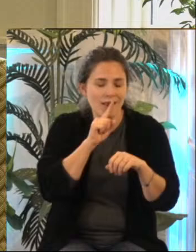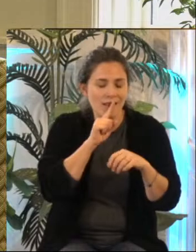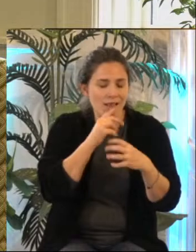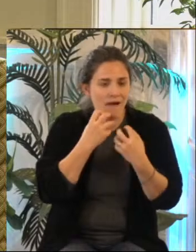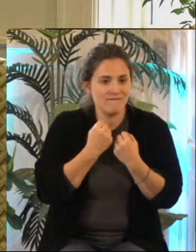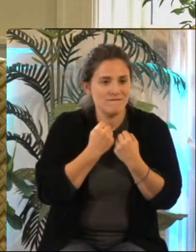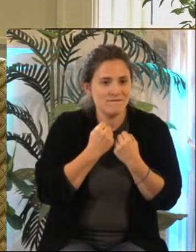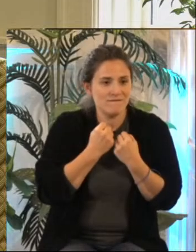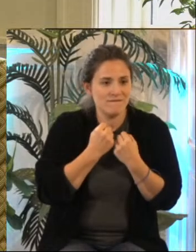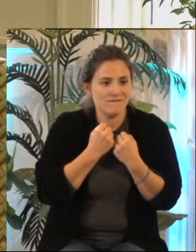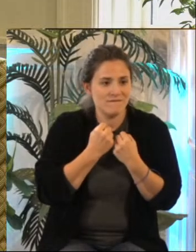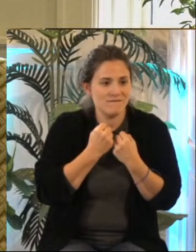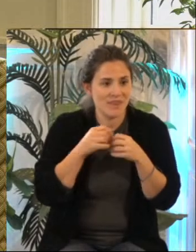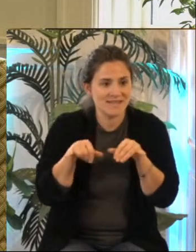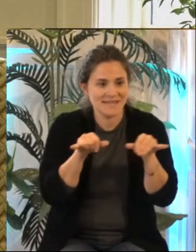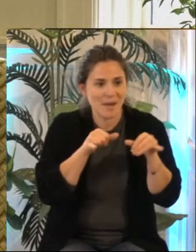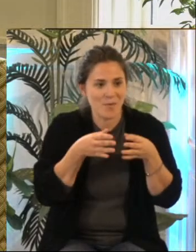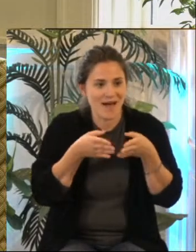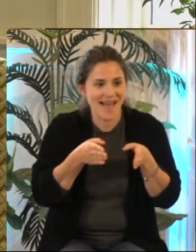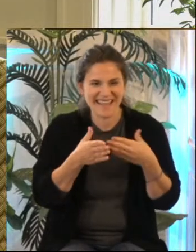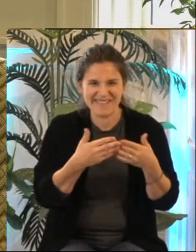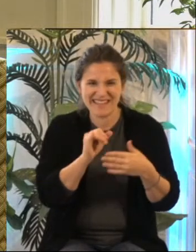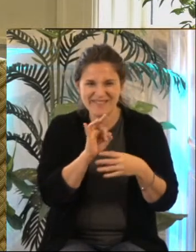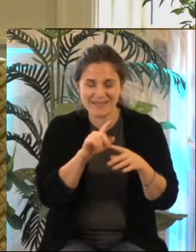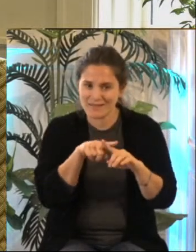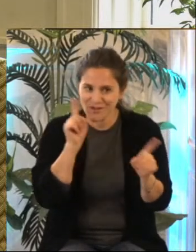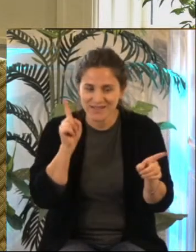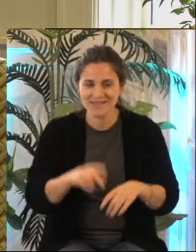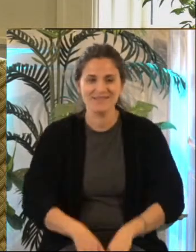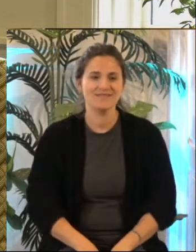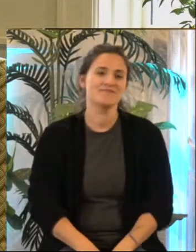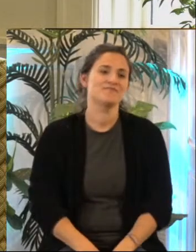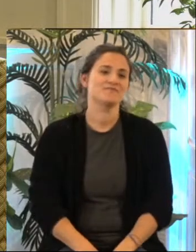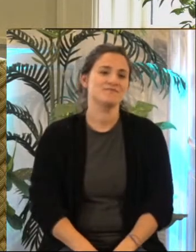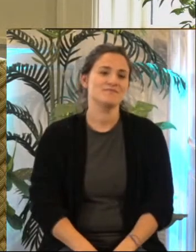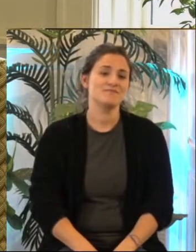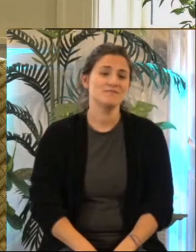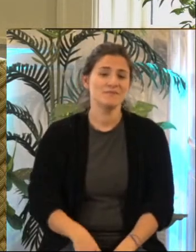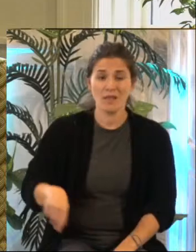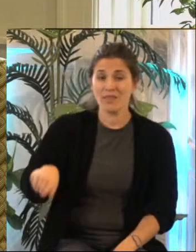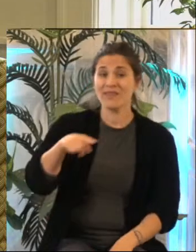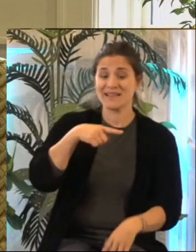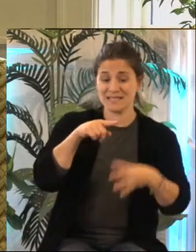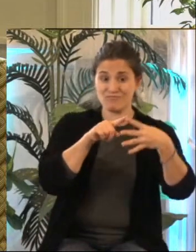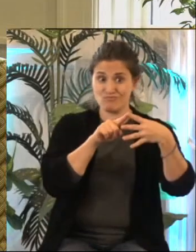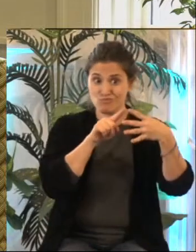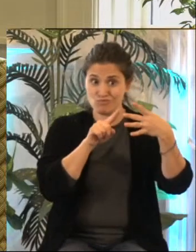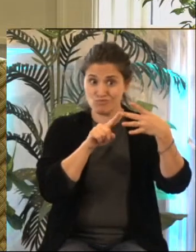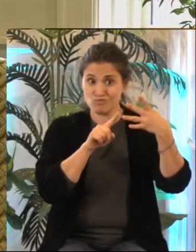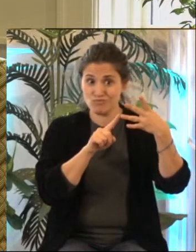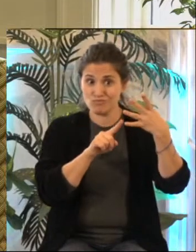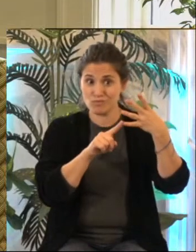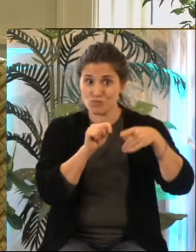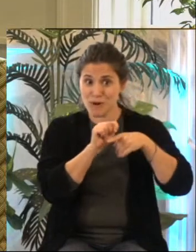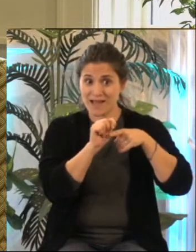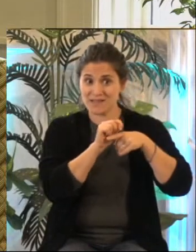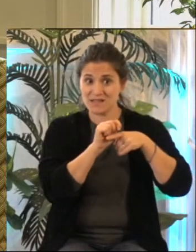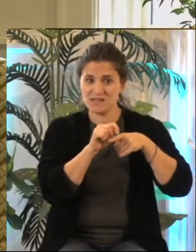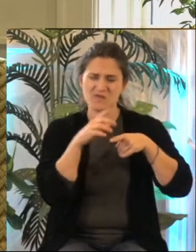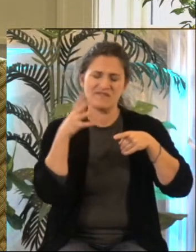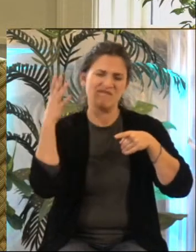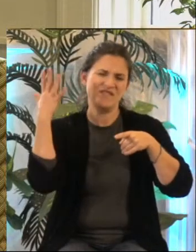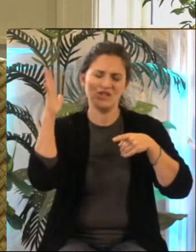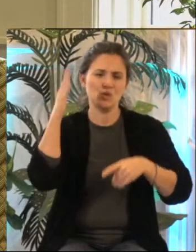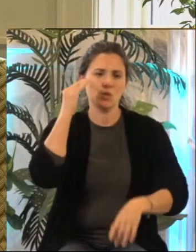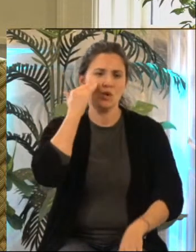different. And so these practices are tried and true ways that help us